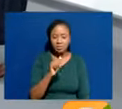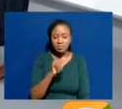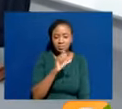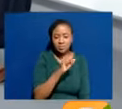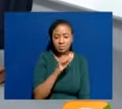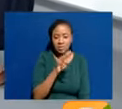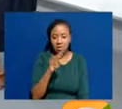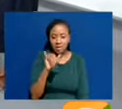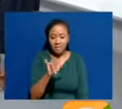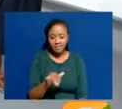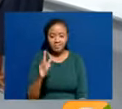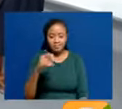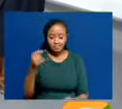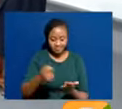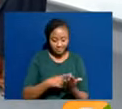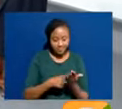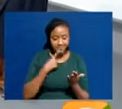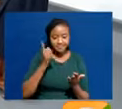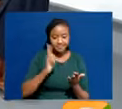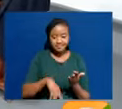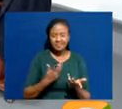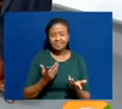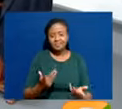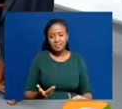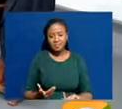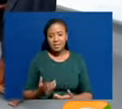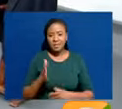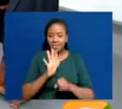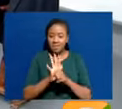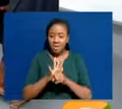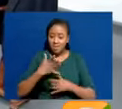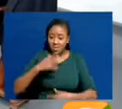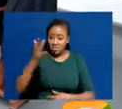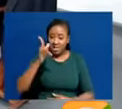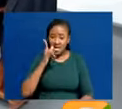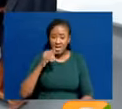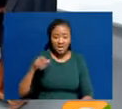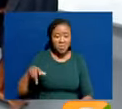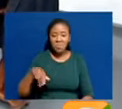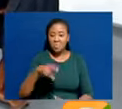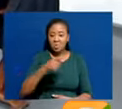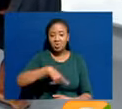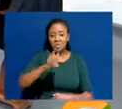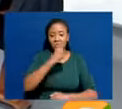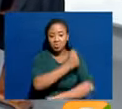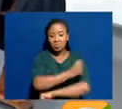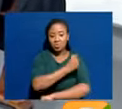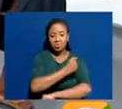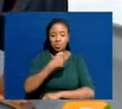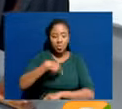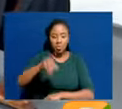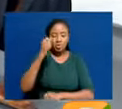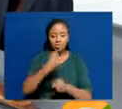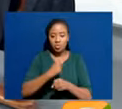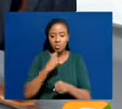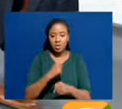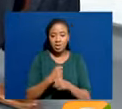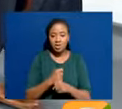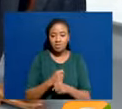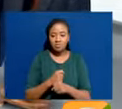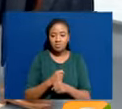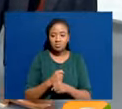the UK now. Yes. And he says, most of the people there, they literally walk to work. Yeah. It's such a joy to walk. So walkways, look at, we've done a number of walkways.